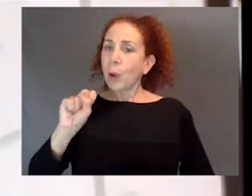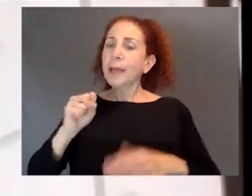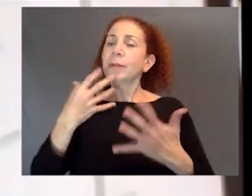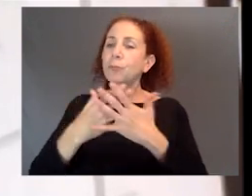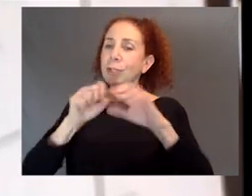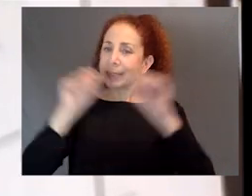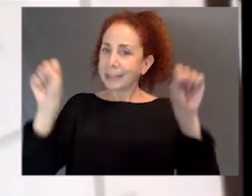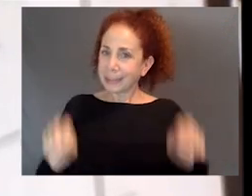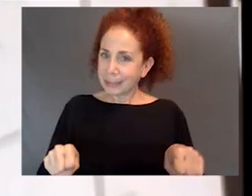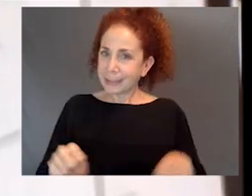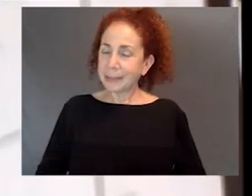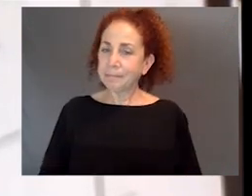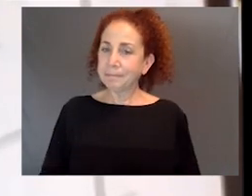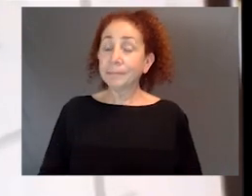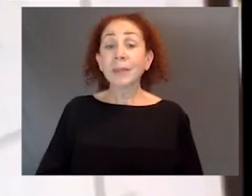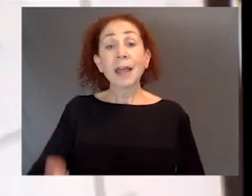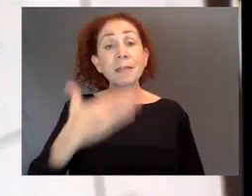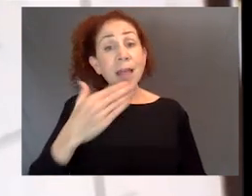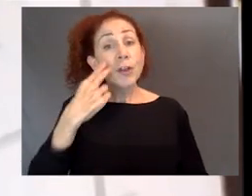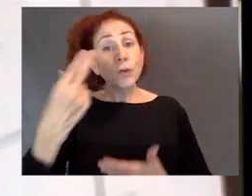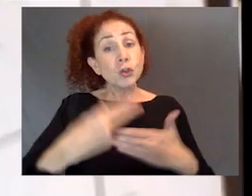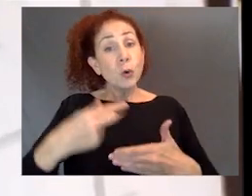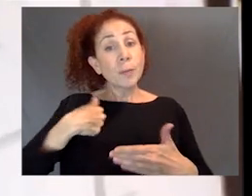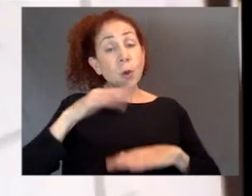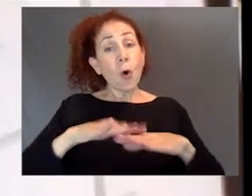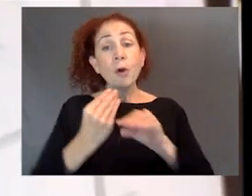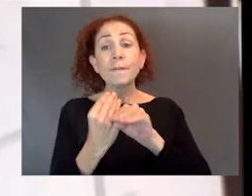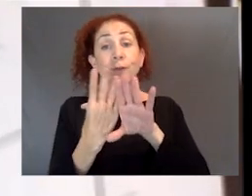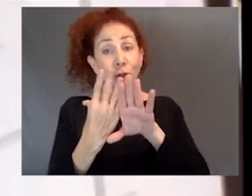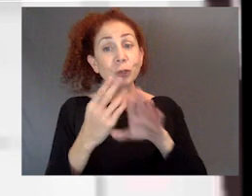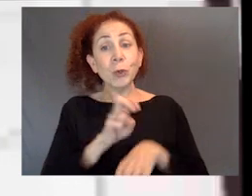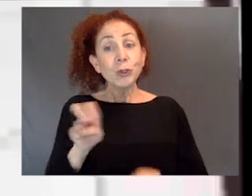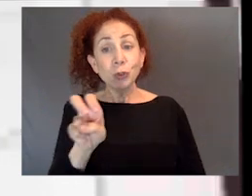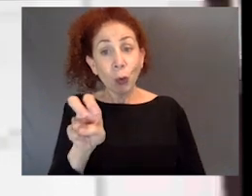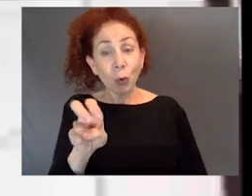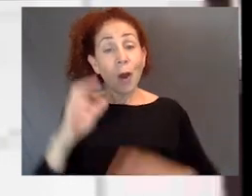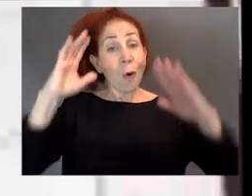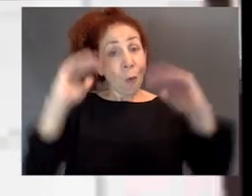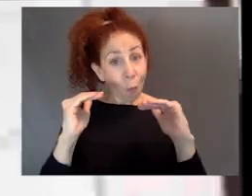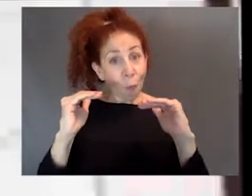prison system. I want to thank you for joining me on this virtual tour,